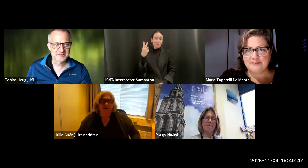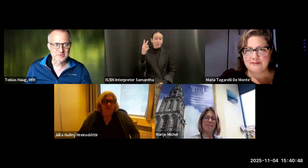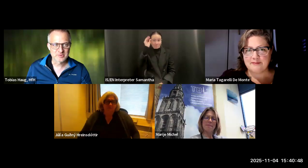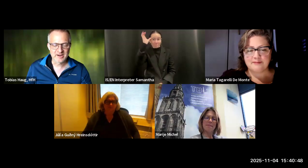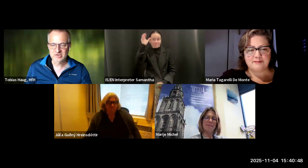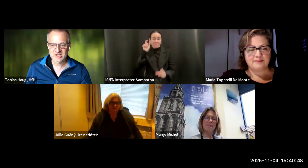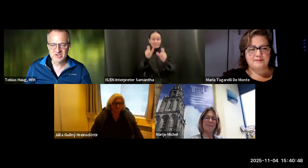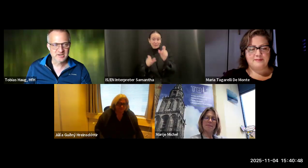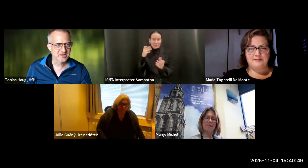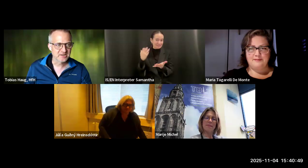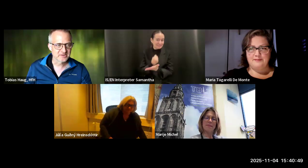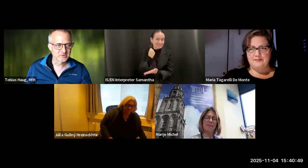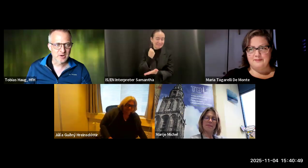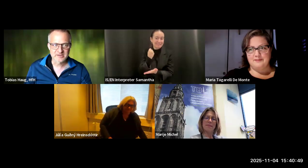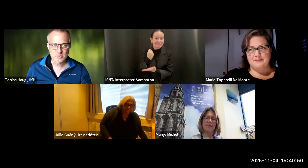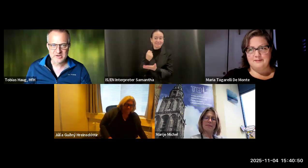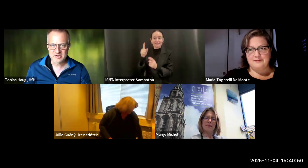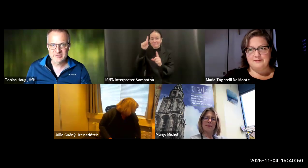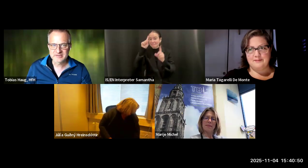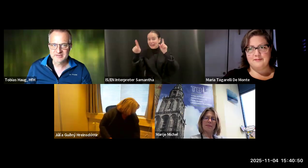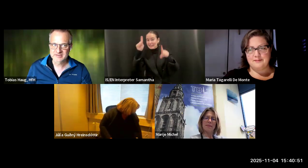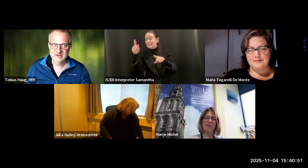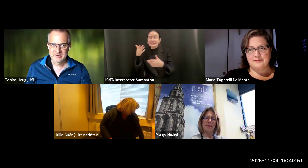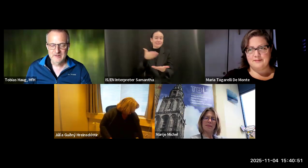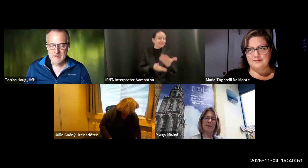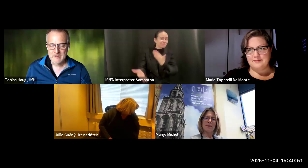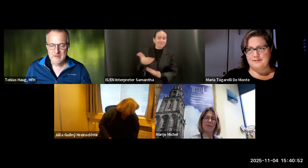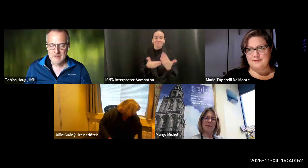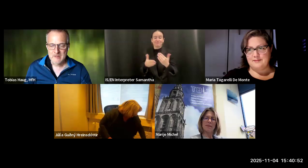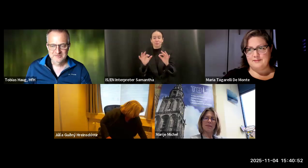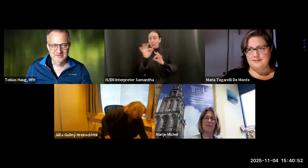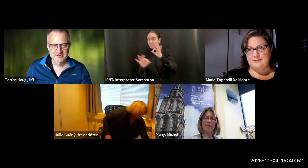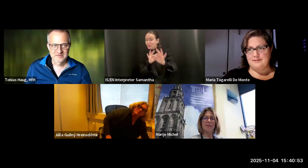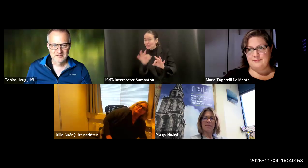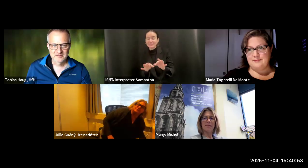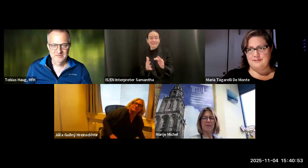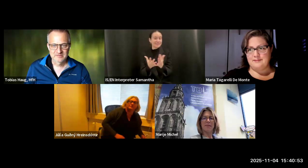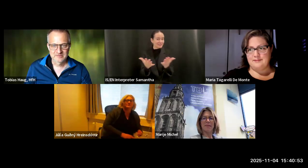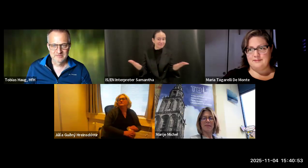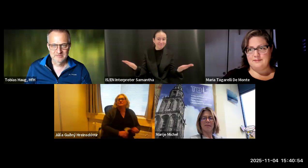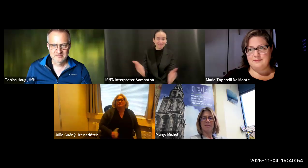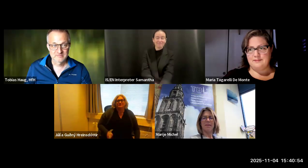It's a good chance to exchange ideas or to ask questions.